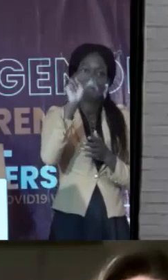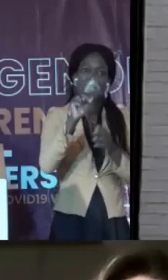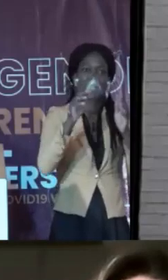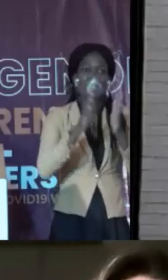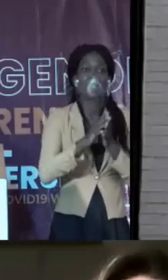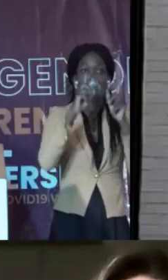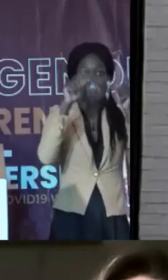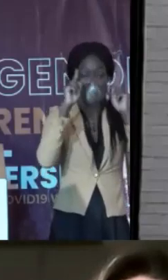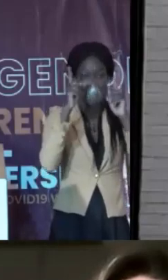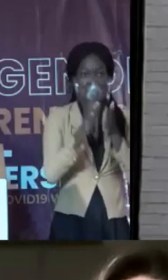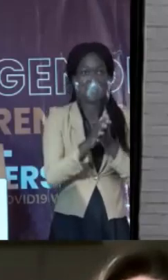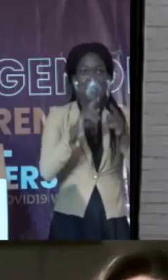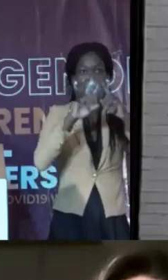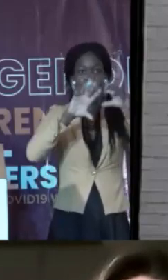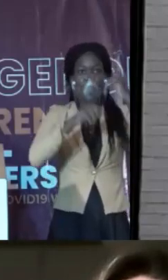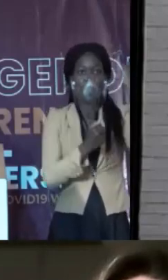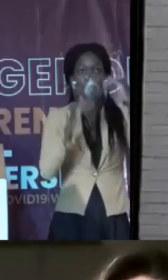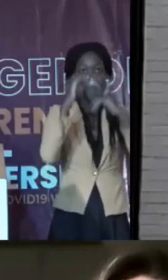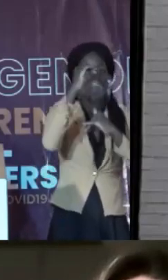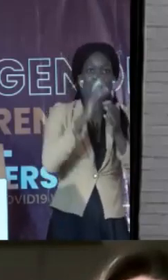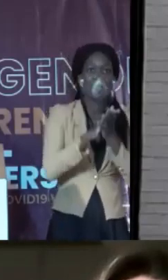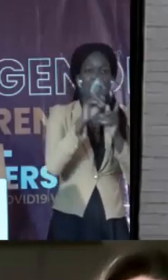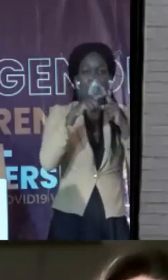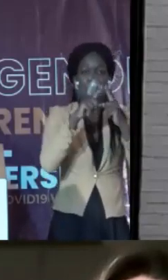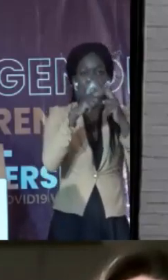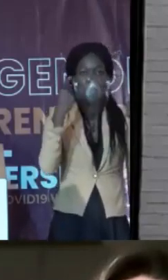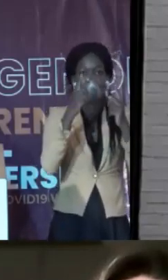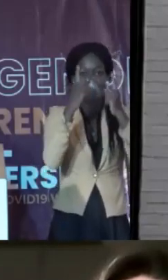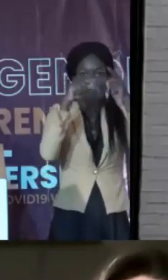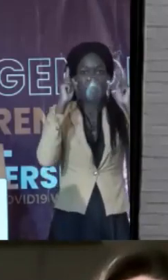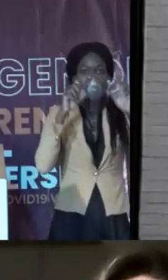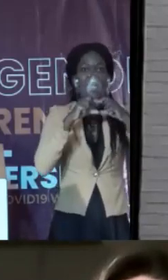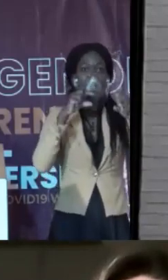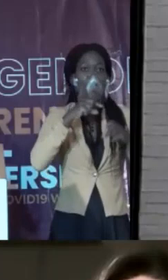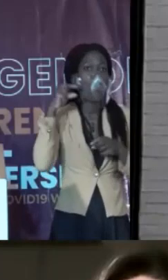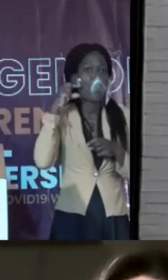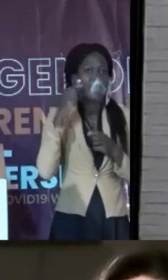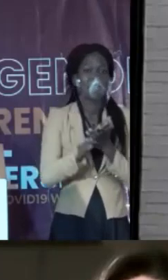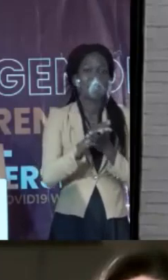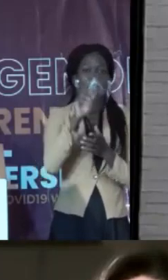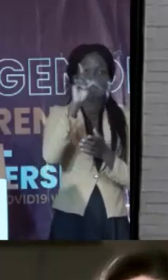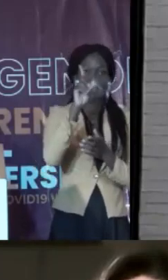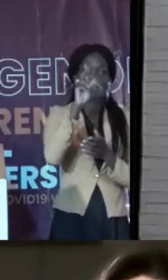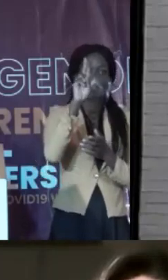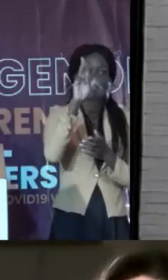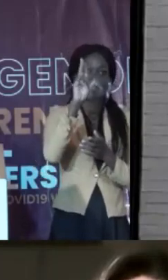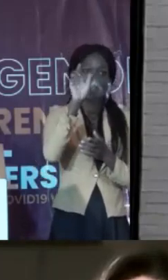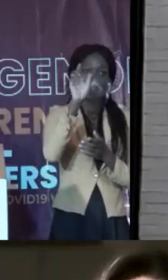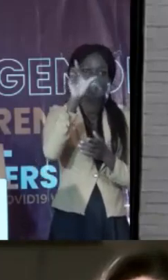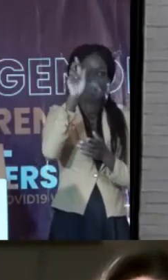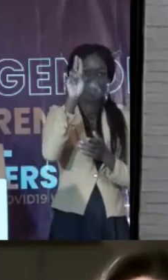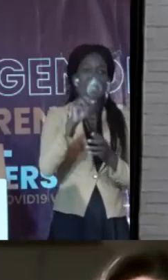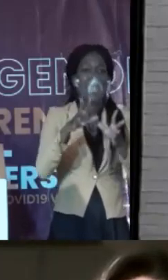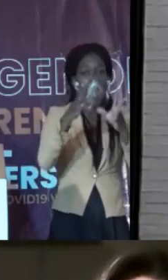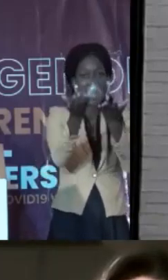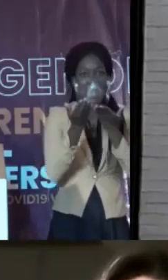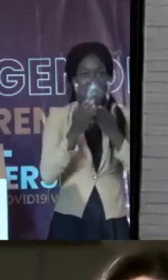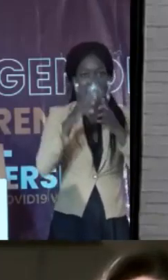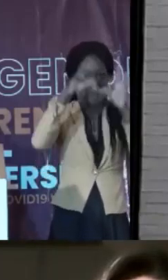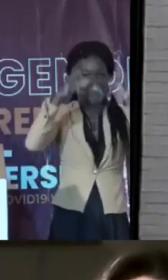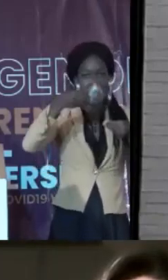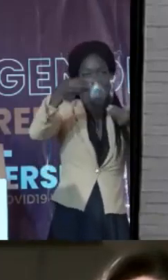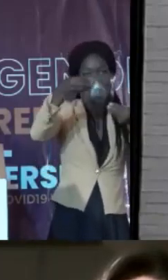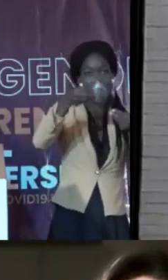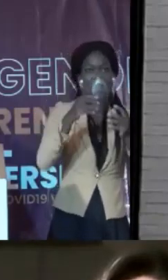Development Studies from University College Dublin. She was given an award from Dublin City University in